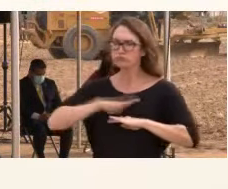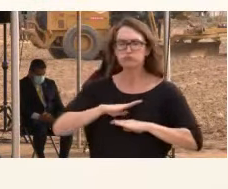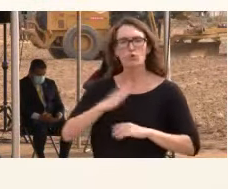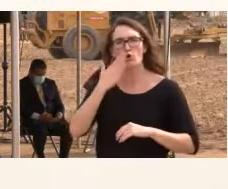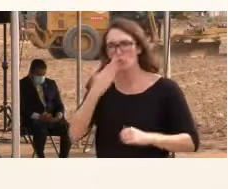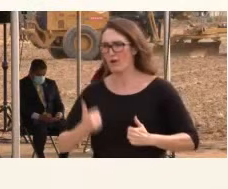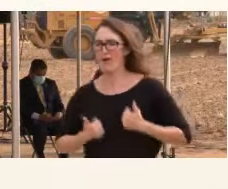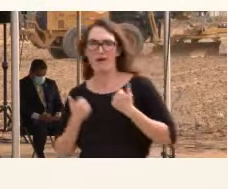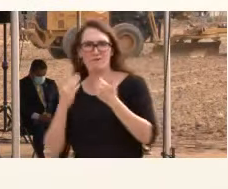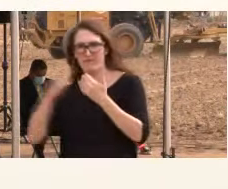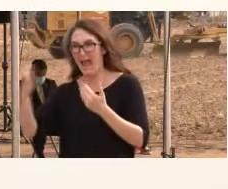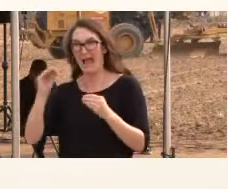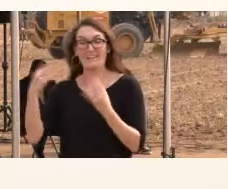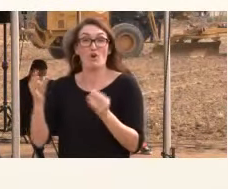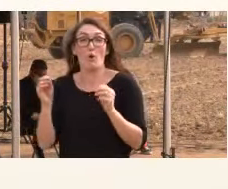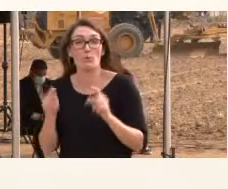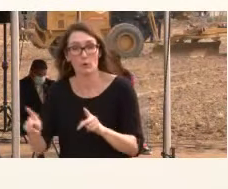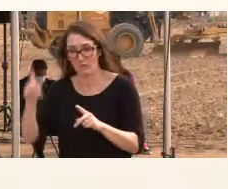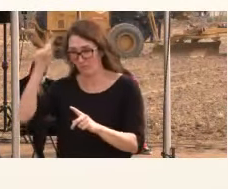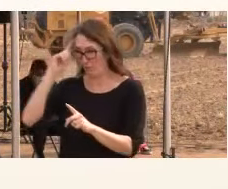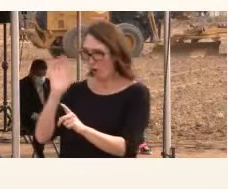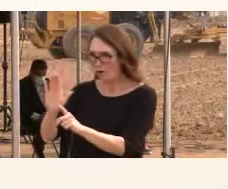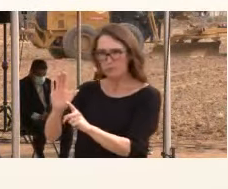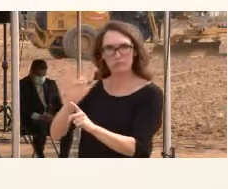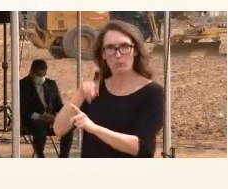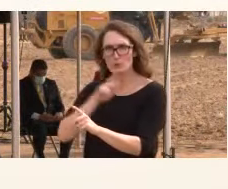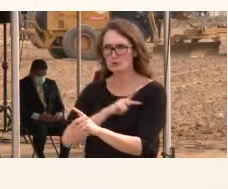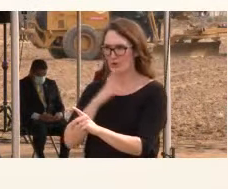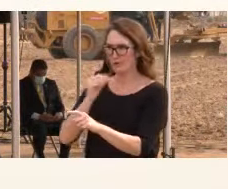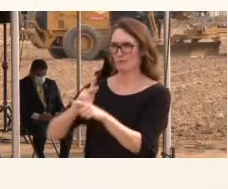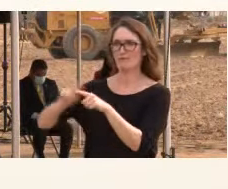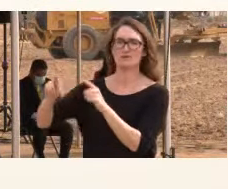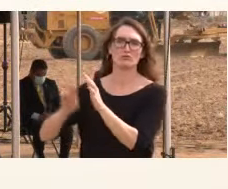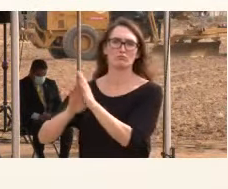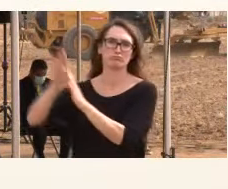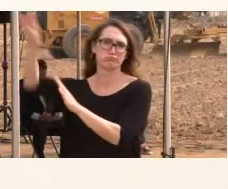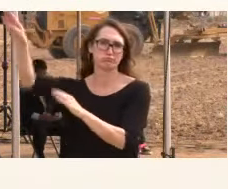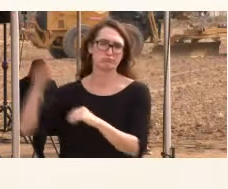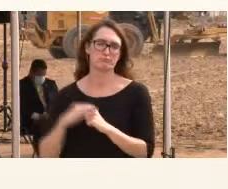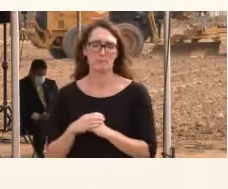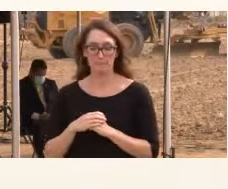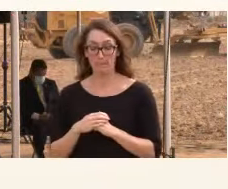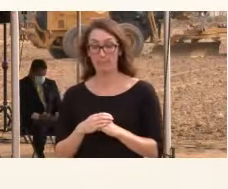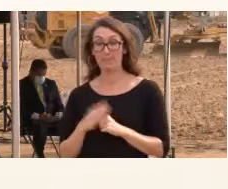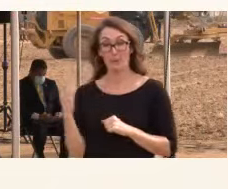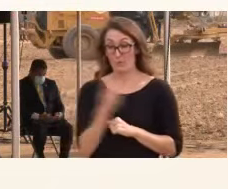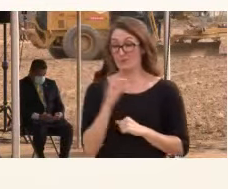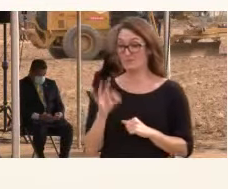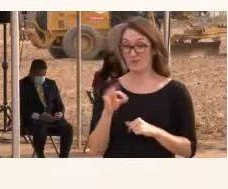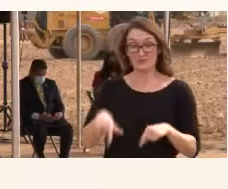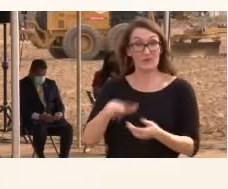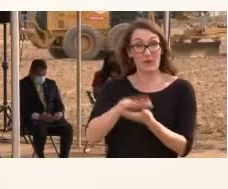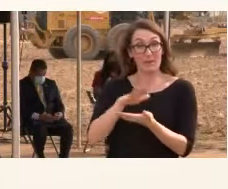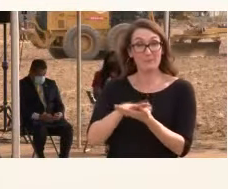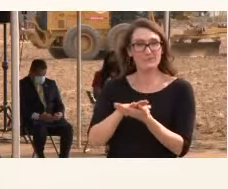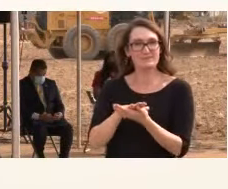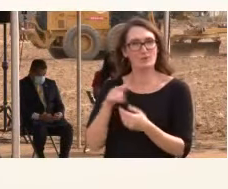an opportunity for personal and professional growth. The West Fresno campus